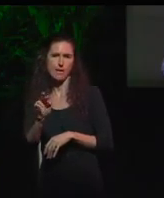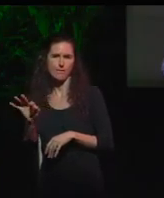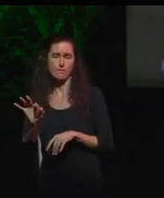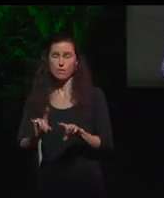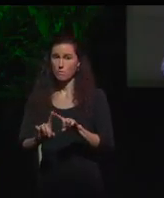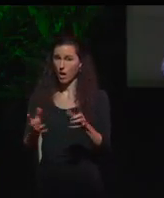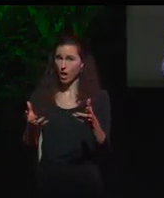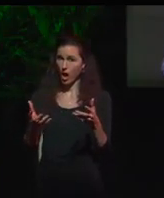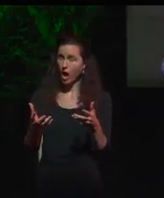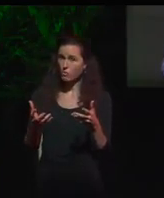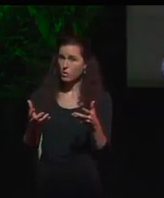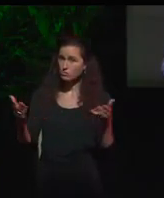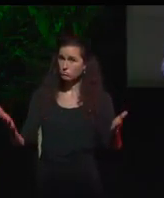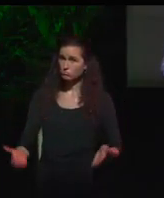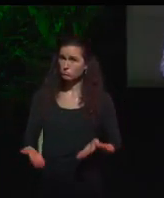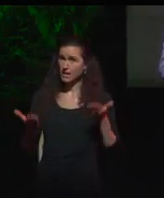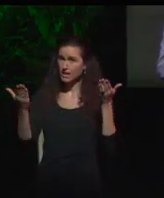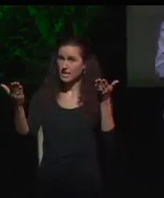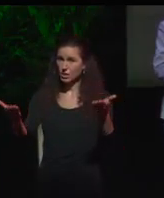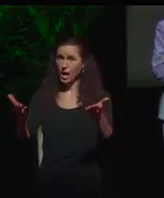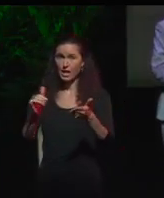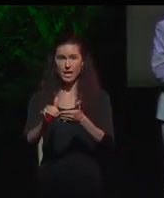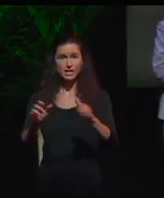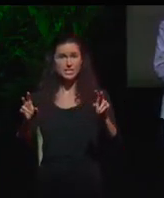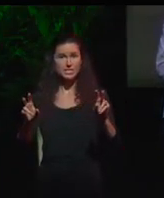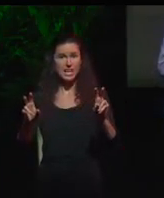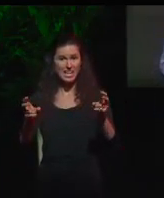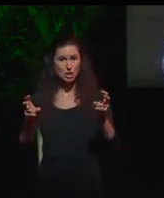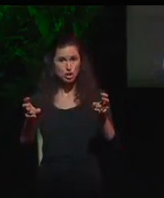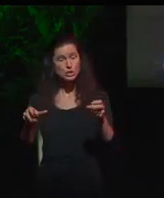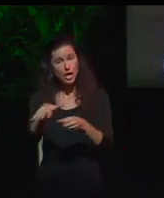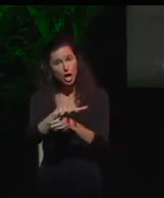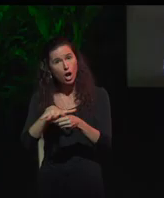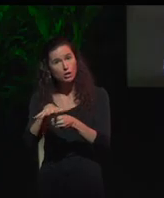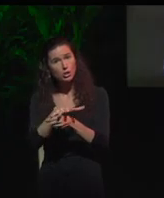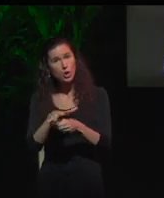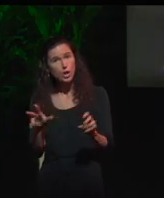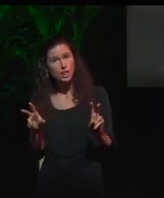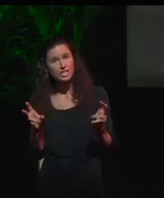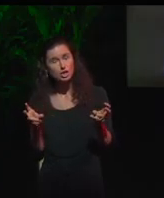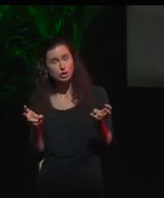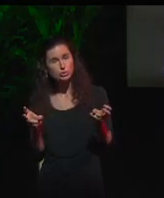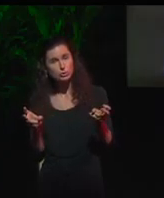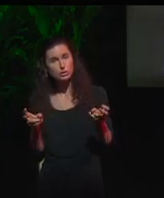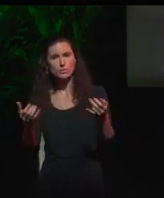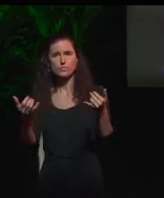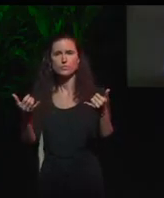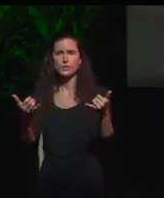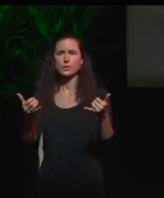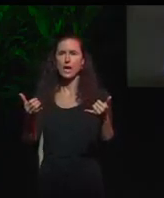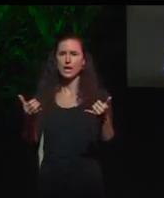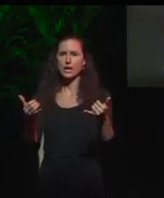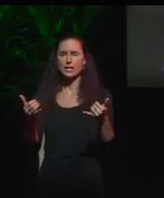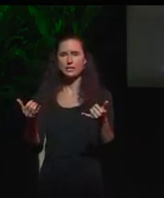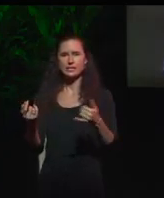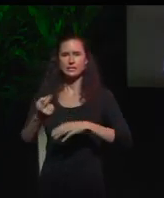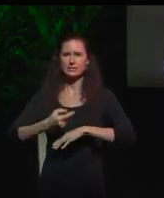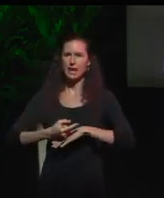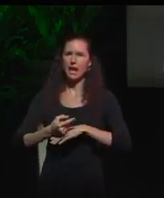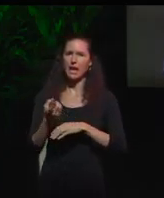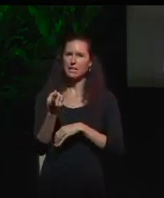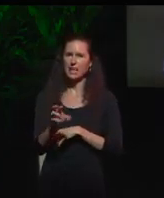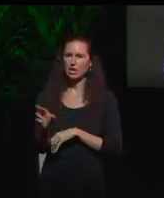But I want to make the case today that these issues are local issues. Today's date, as Dr. Avendano shared